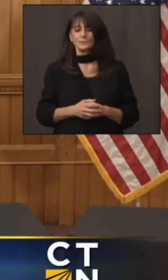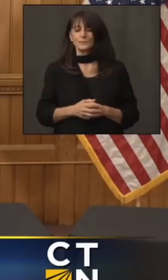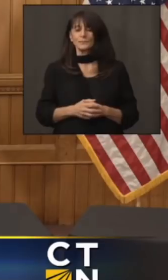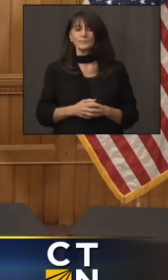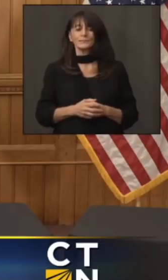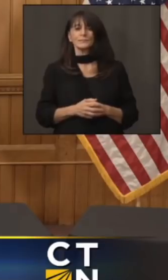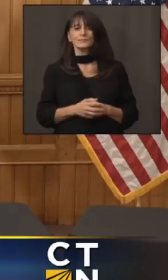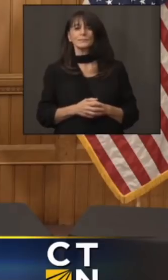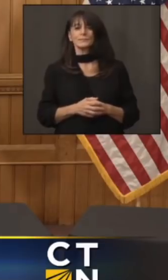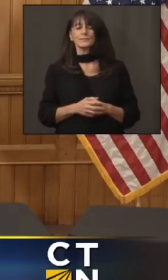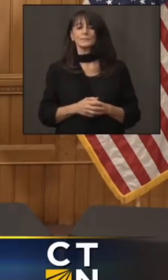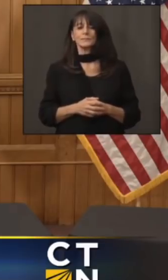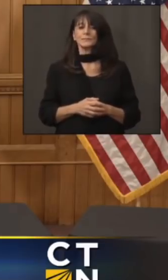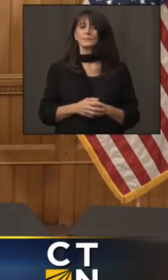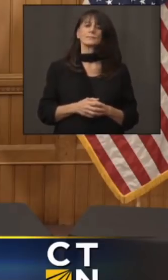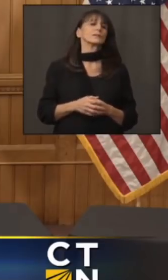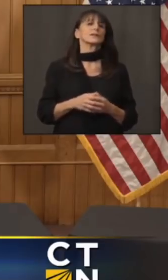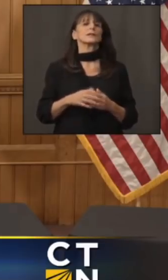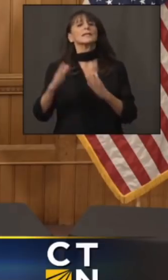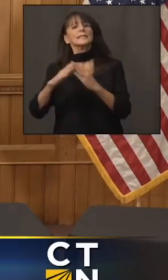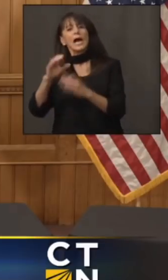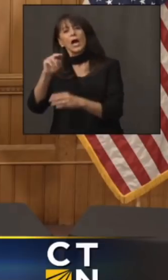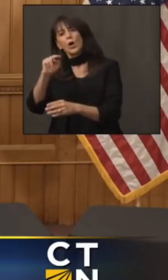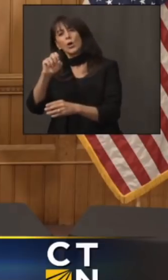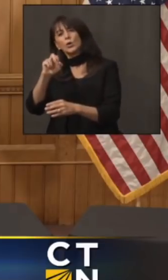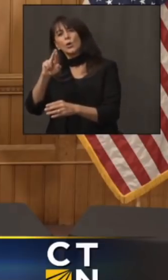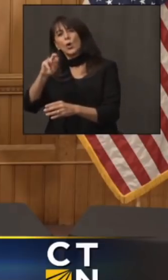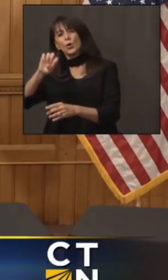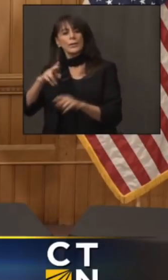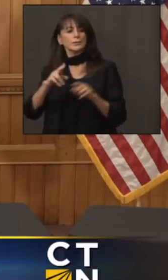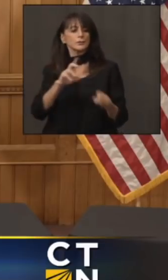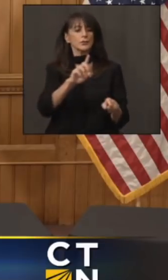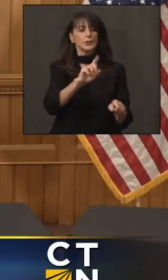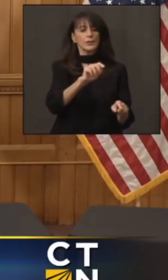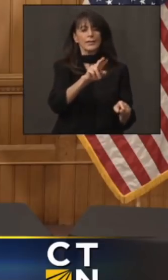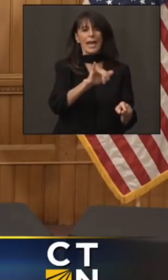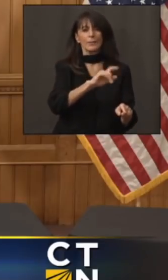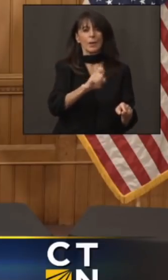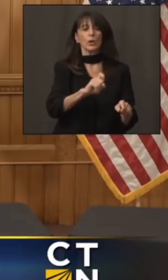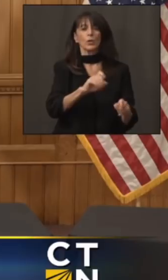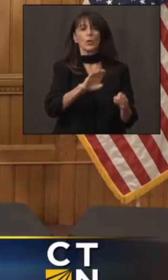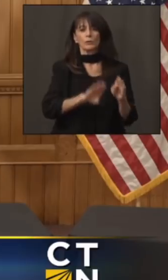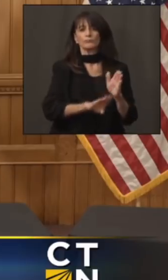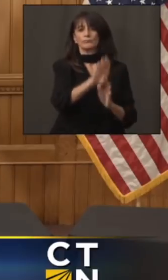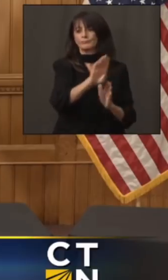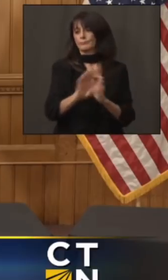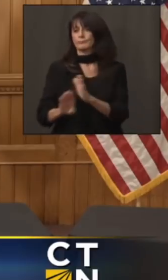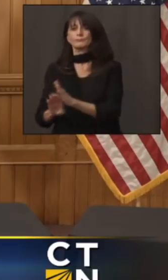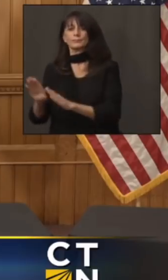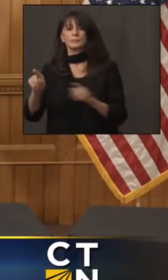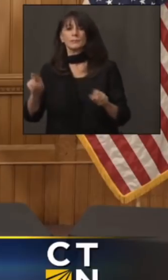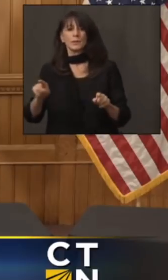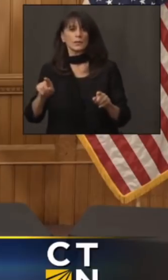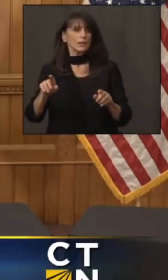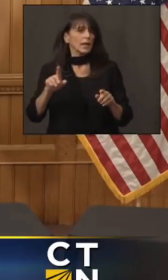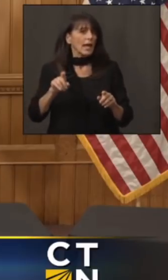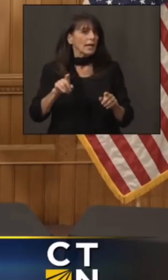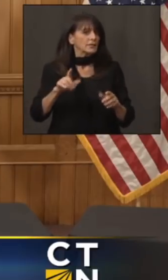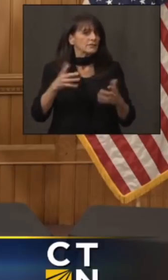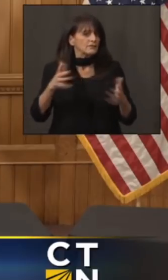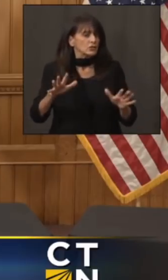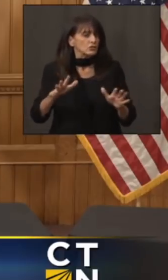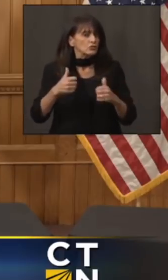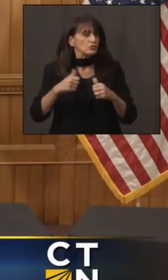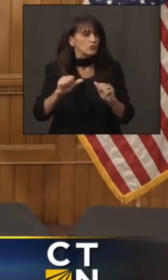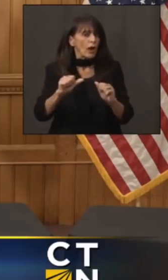Josh. In areas like Norwich and Danbury where hotspots have emerged, has contact tracing helped to figure out the source